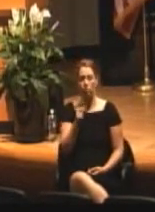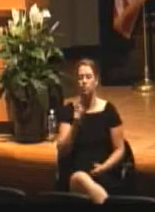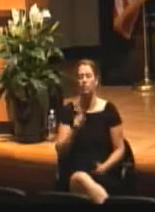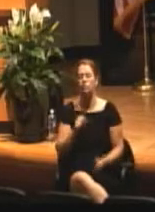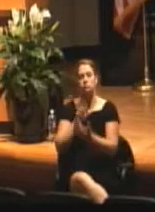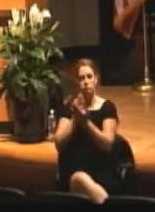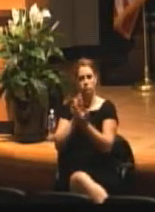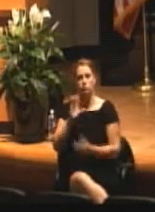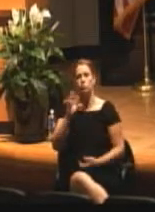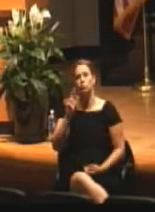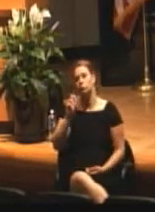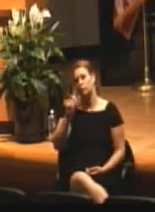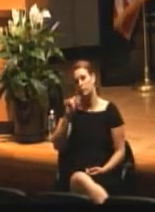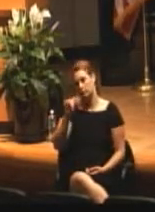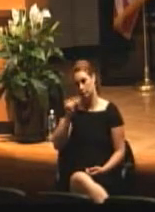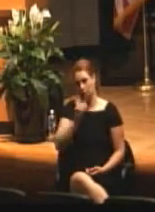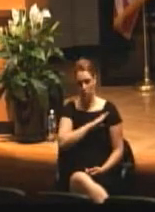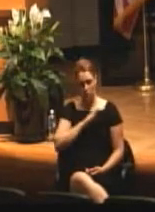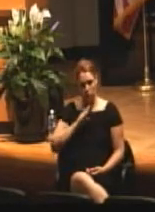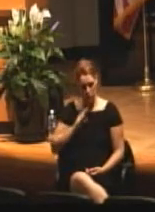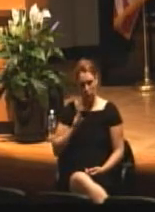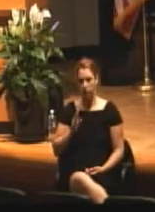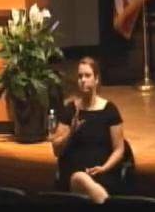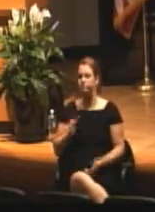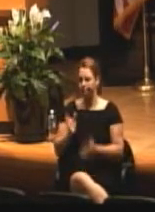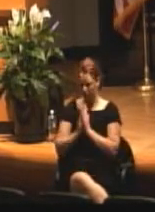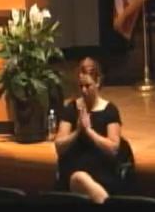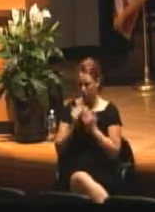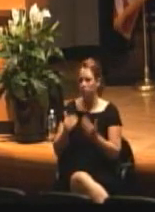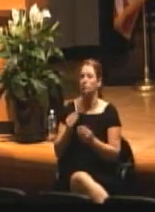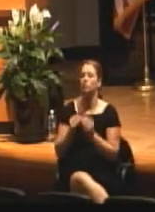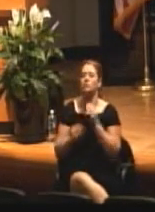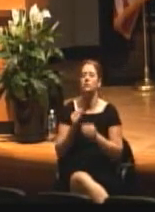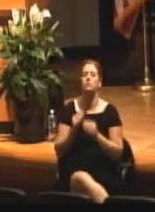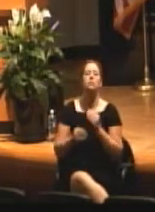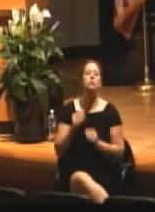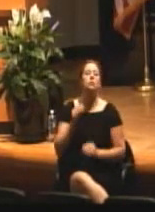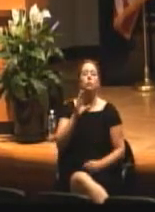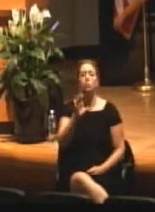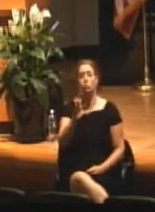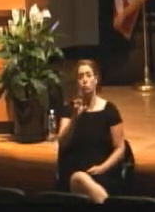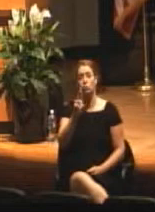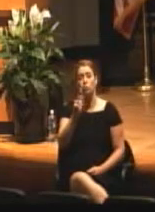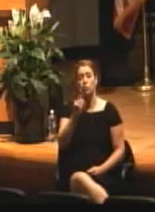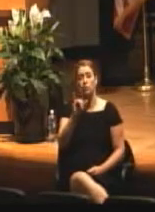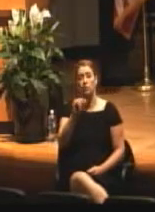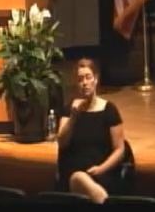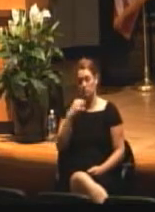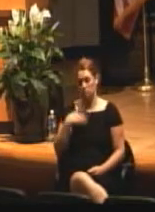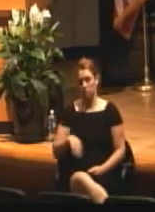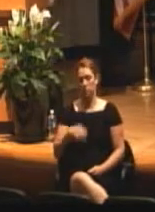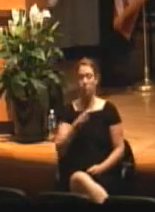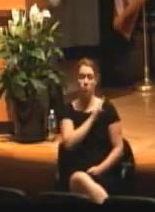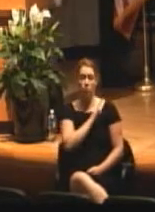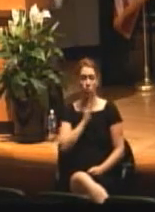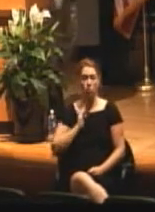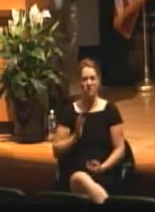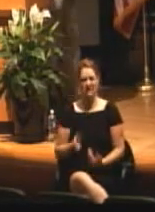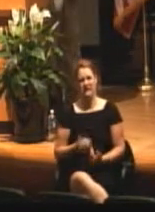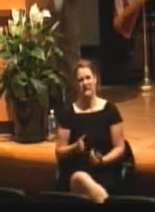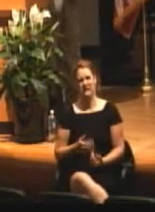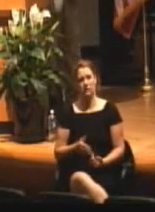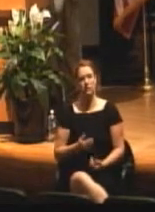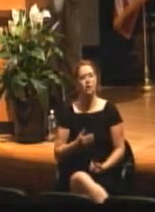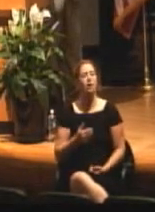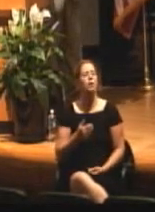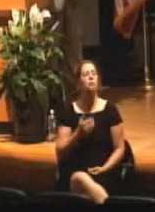kind of work on those and get them set up. Credit bureau is pretty easy. Usually myself or anyone else who does what we're doing as far as lending